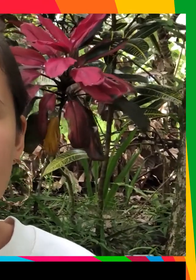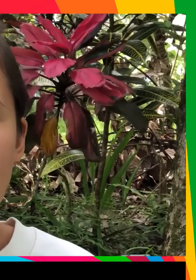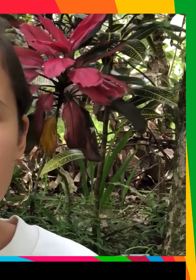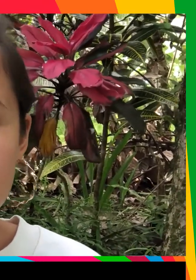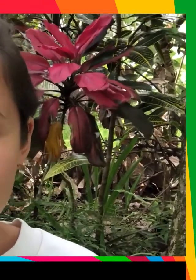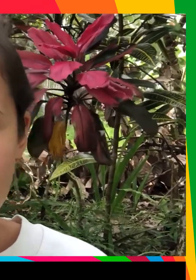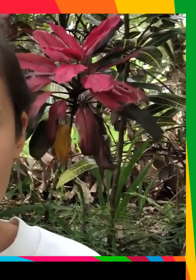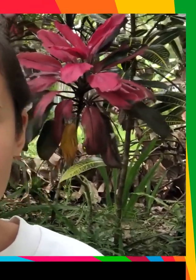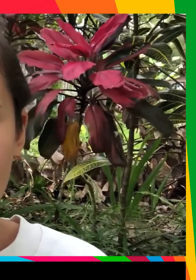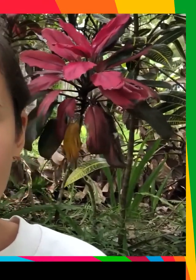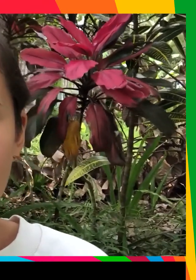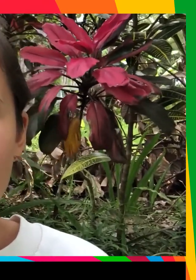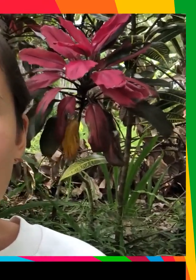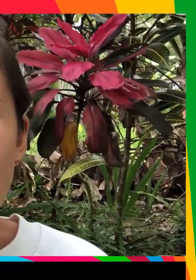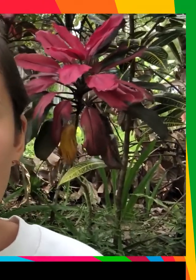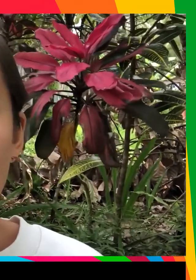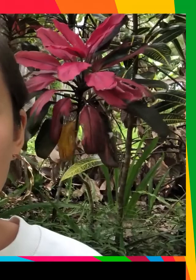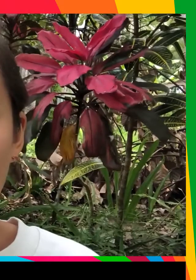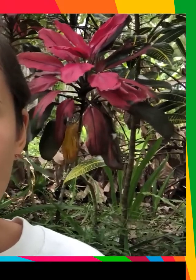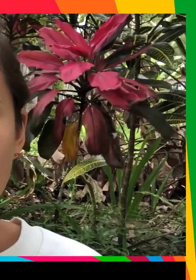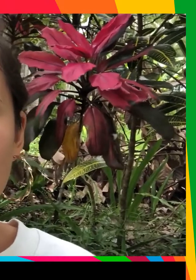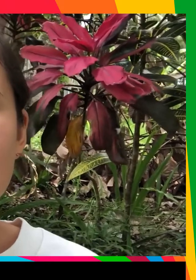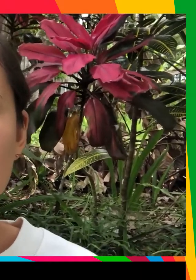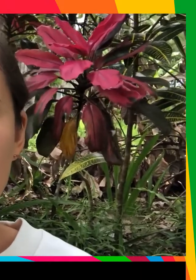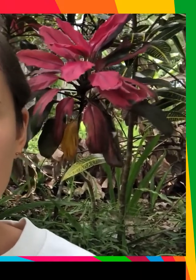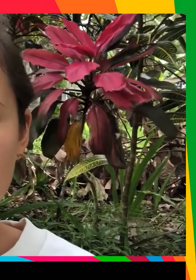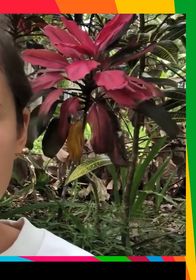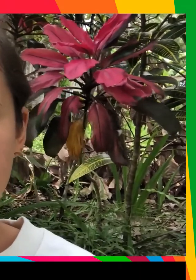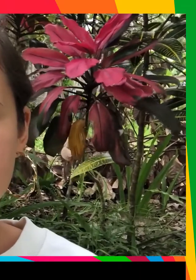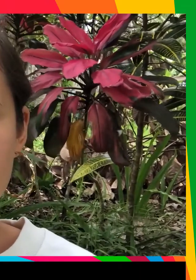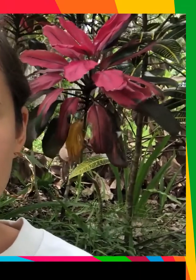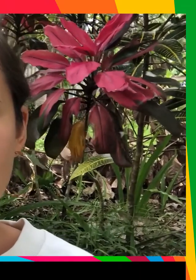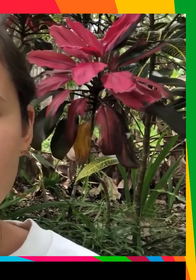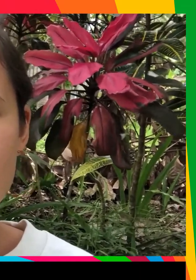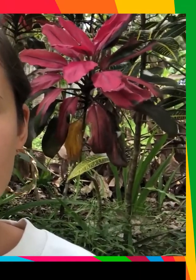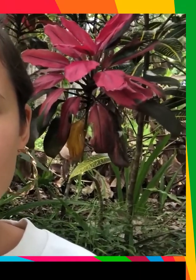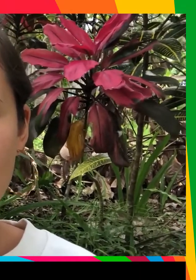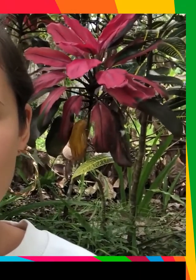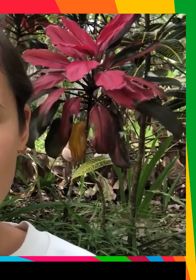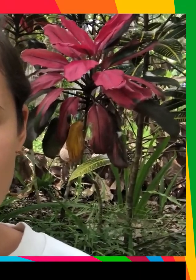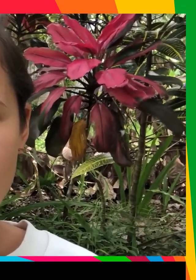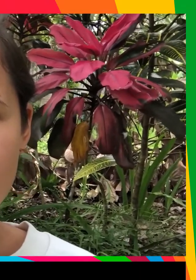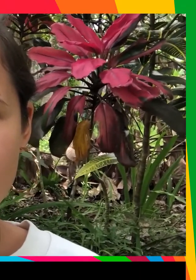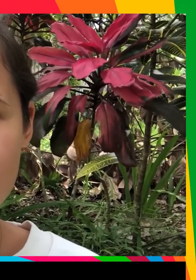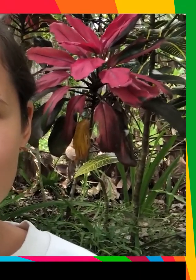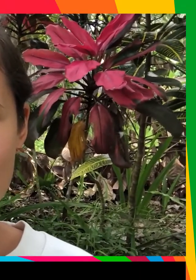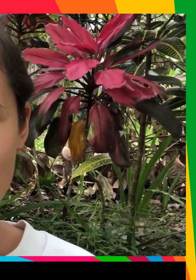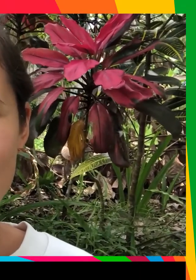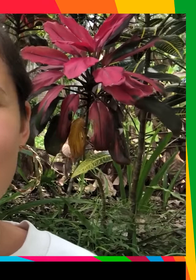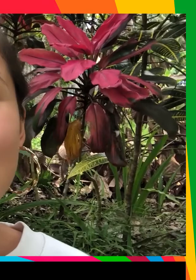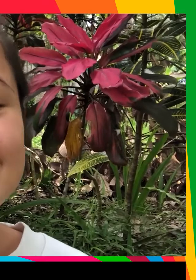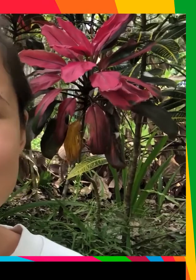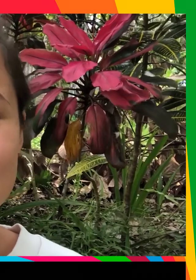know the opportunity of how and why we can move forward to a future that we are proud of.